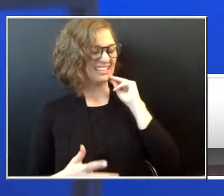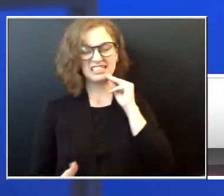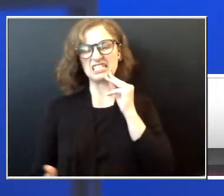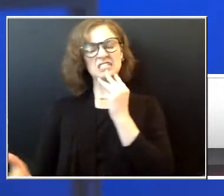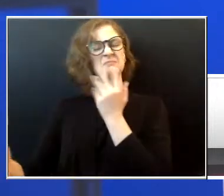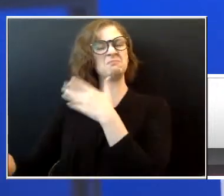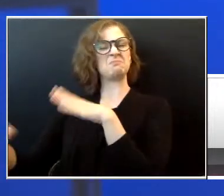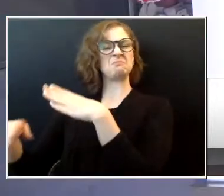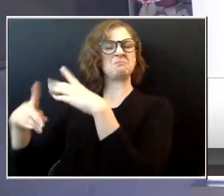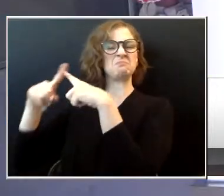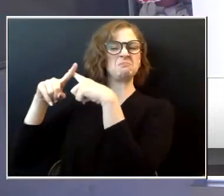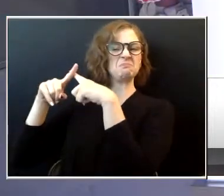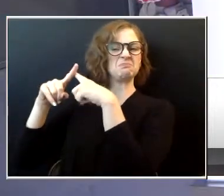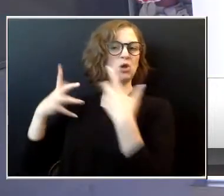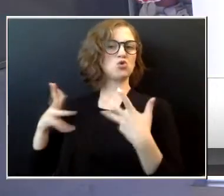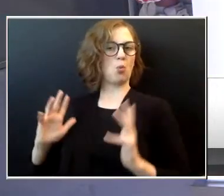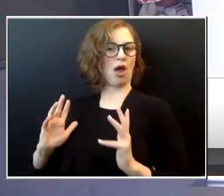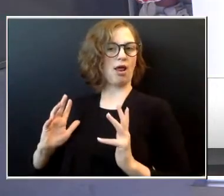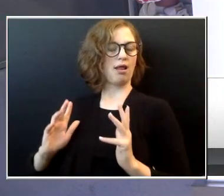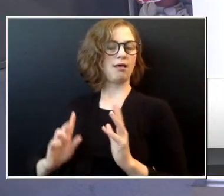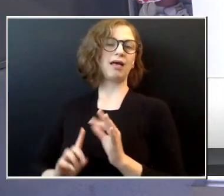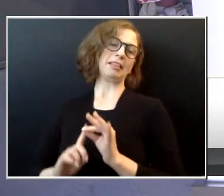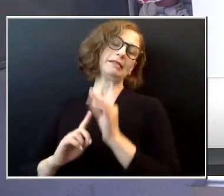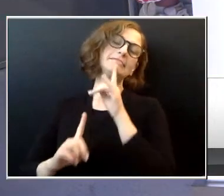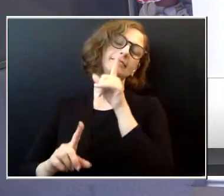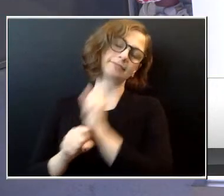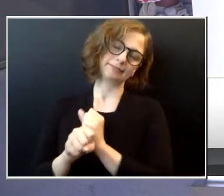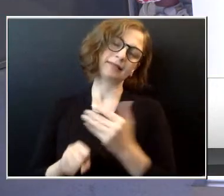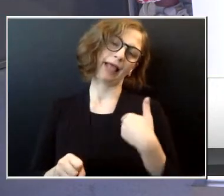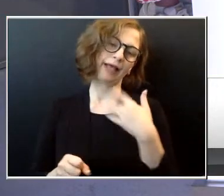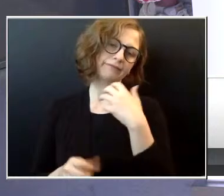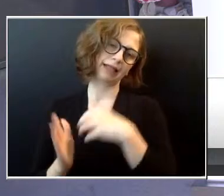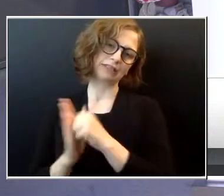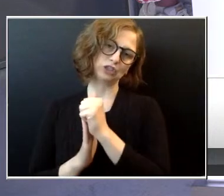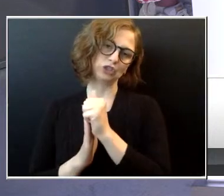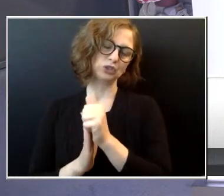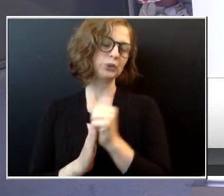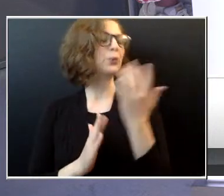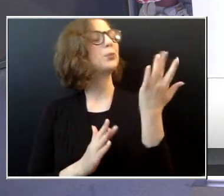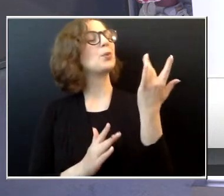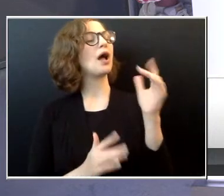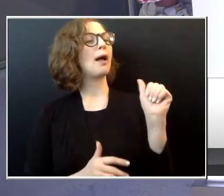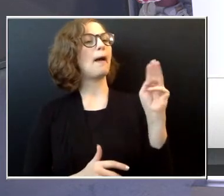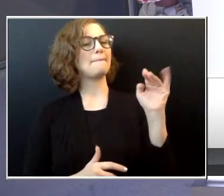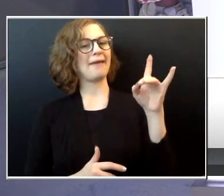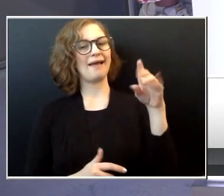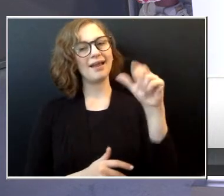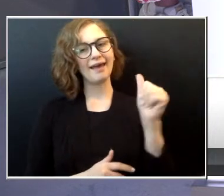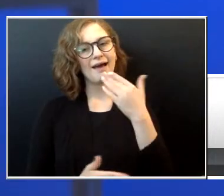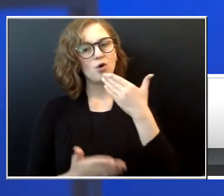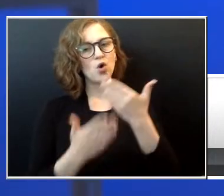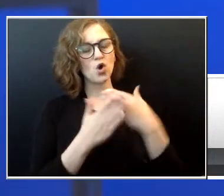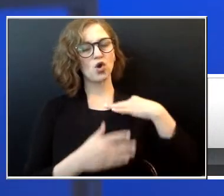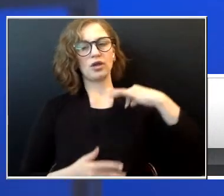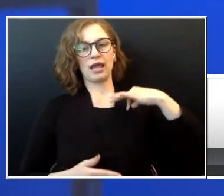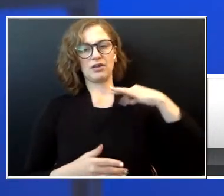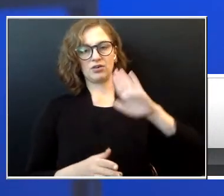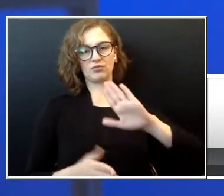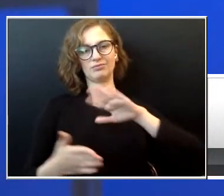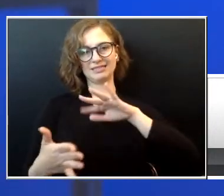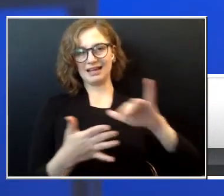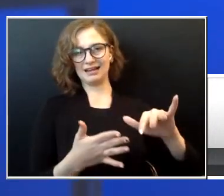cancer. Understood. So Dr. Fabian, what made Amanda a good candidate for this study? Amanda had actually been in our